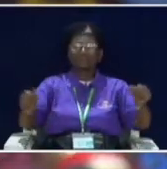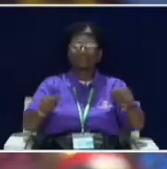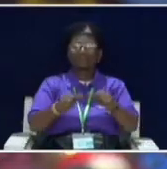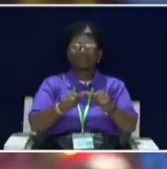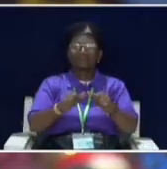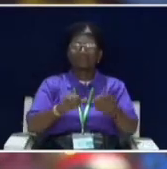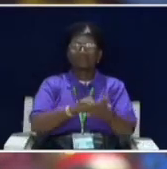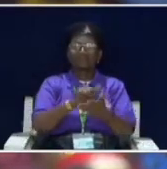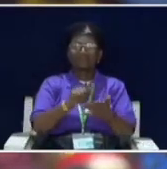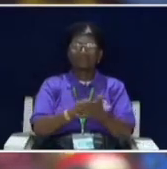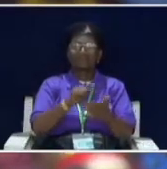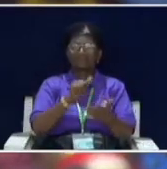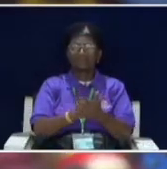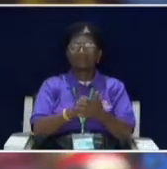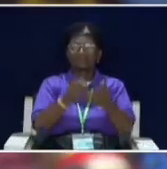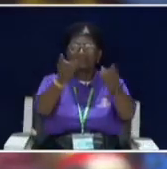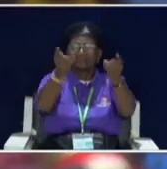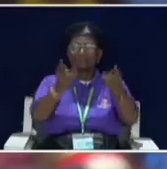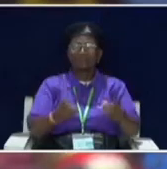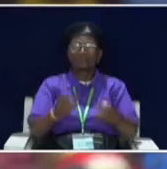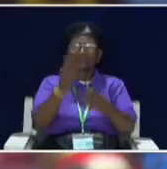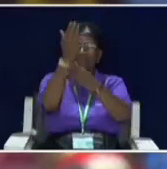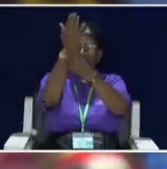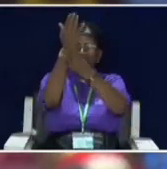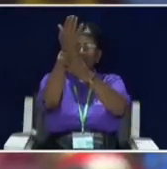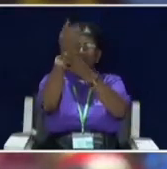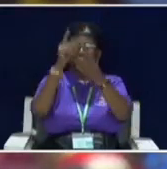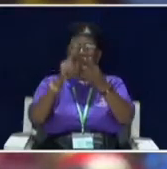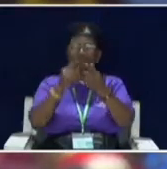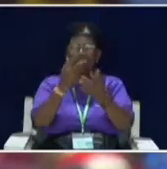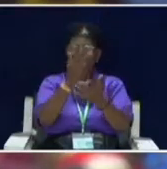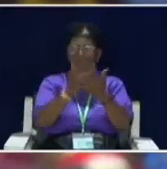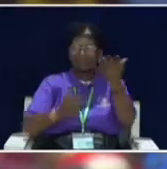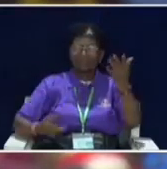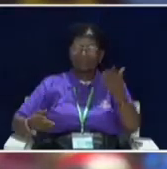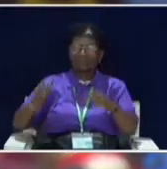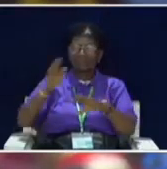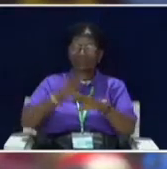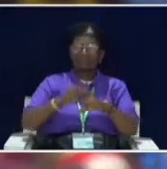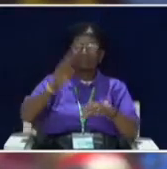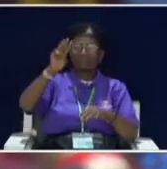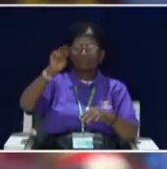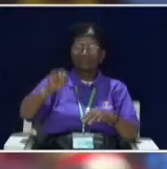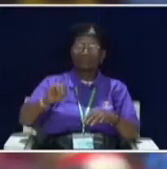Those who want hands laid on them for one thing or the other. In the